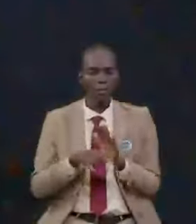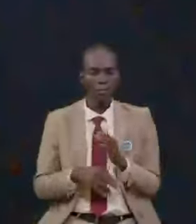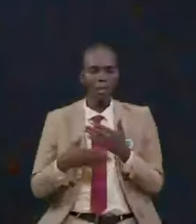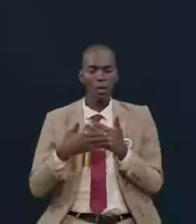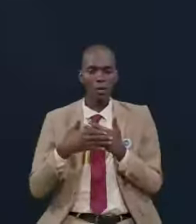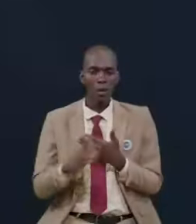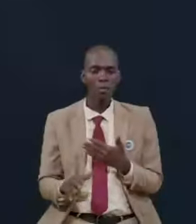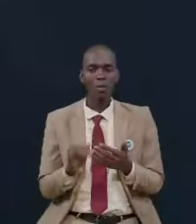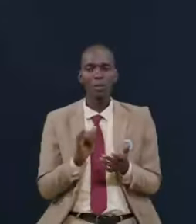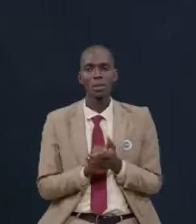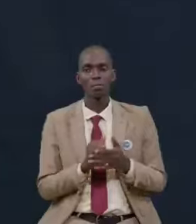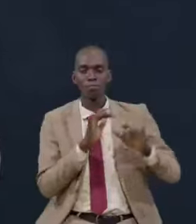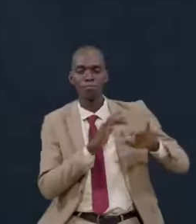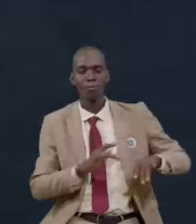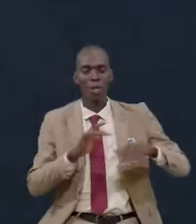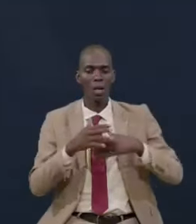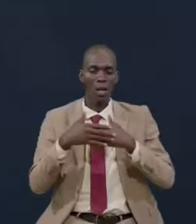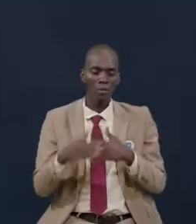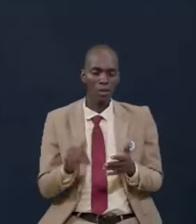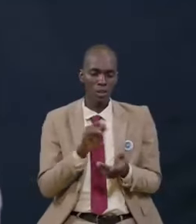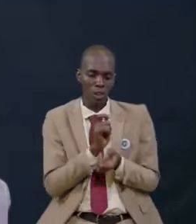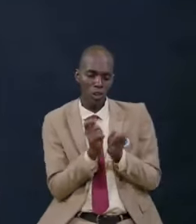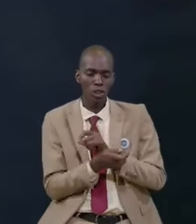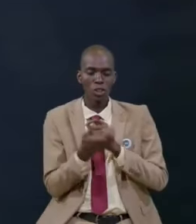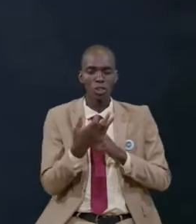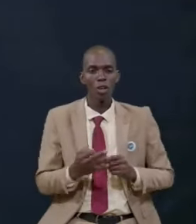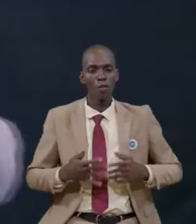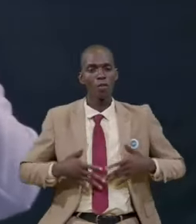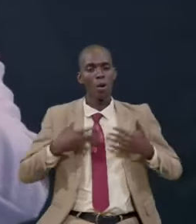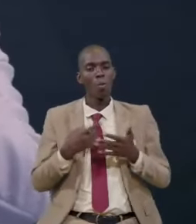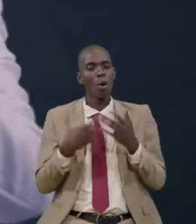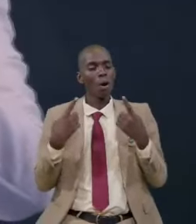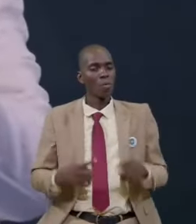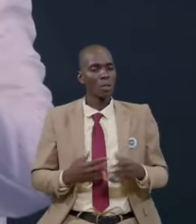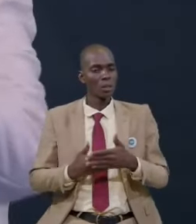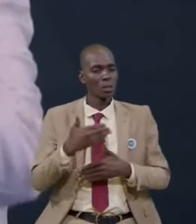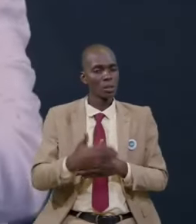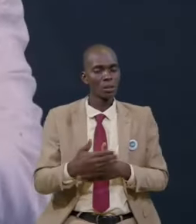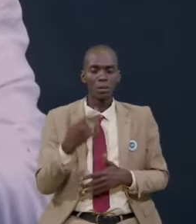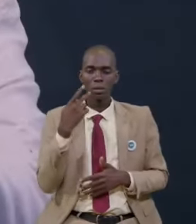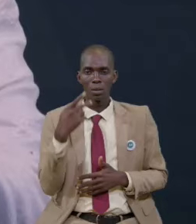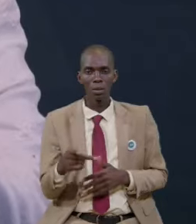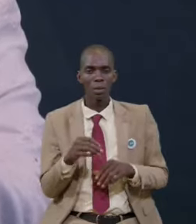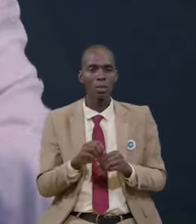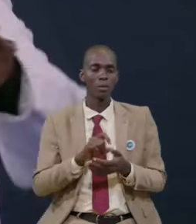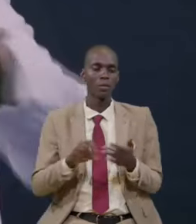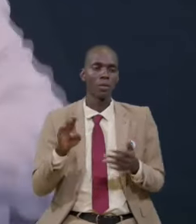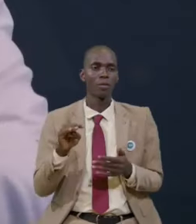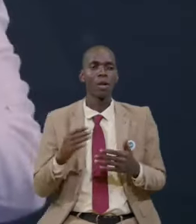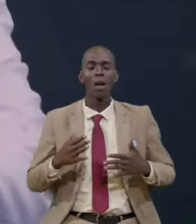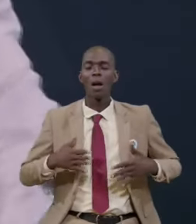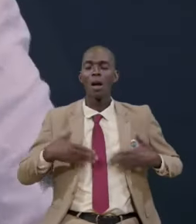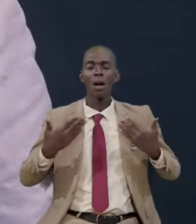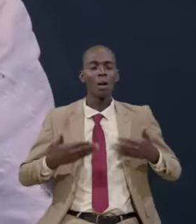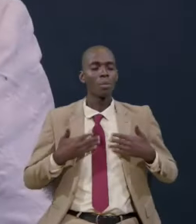that change of life. It says in verse 14, happy is the man that